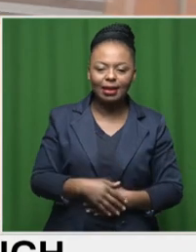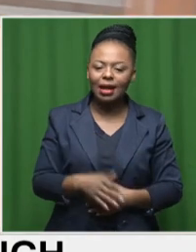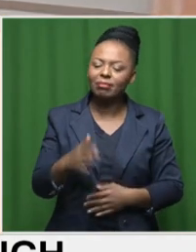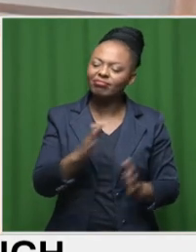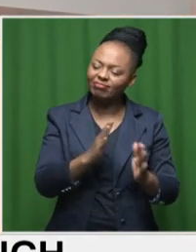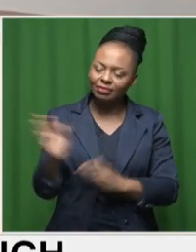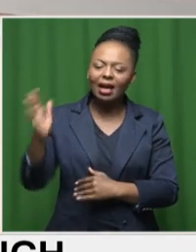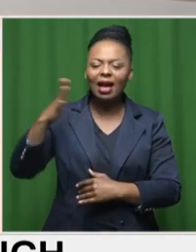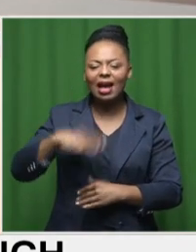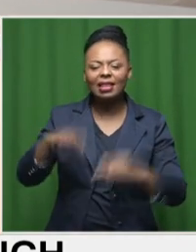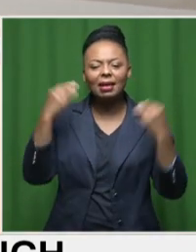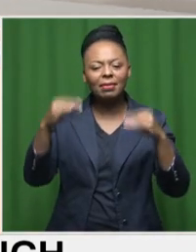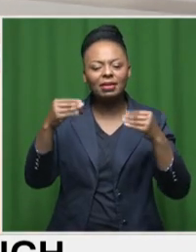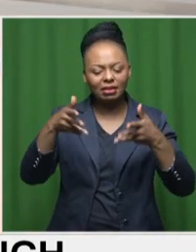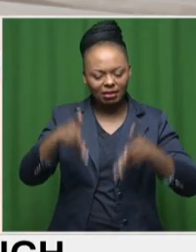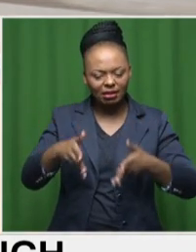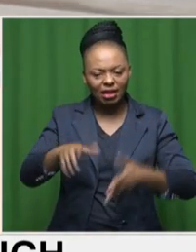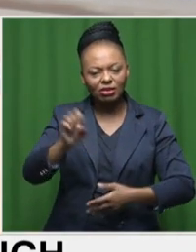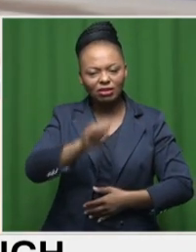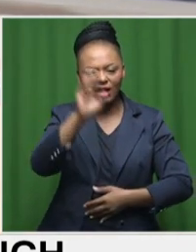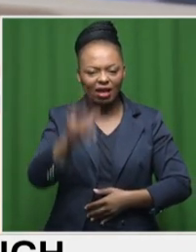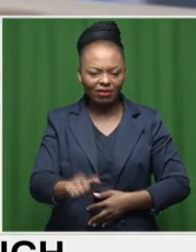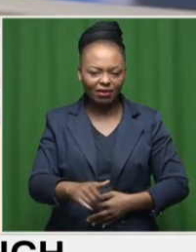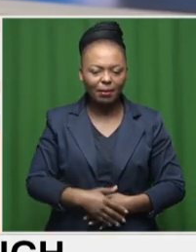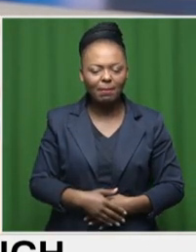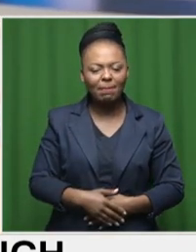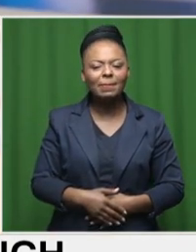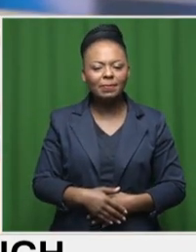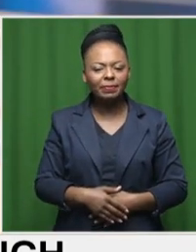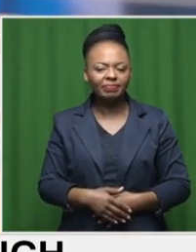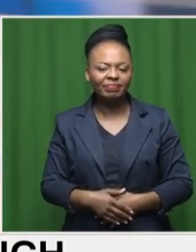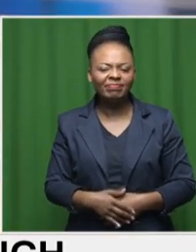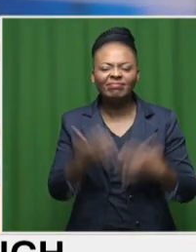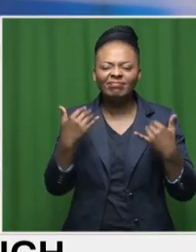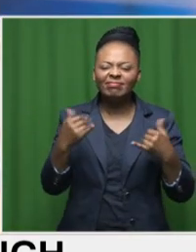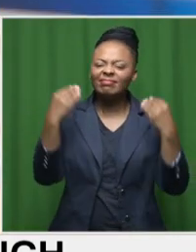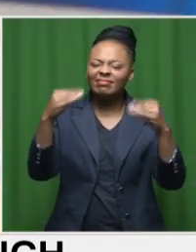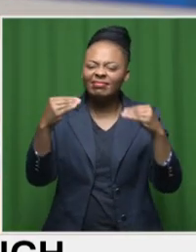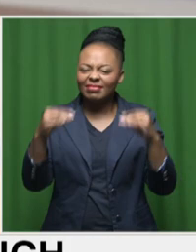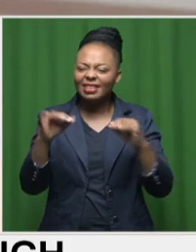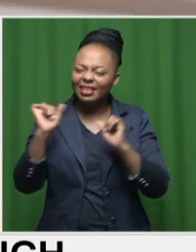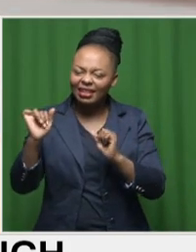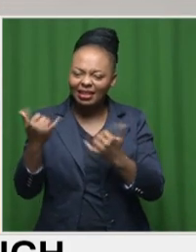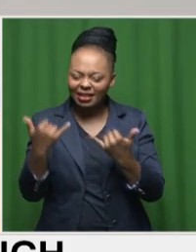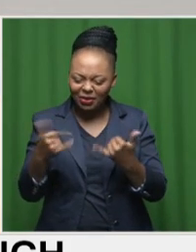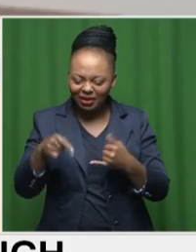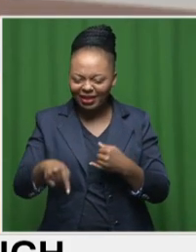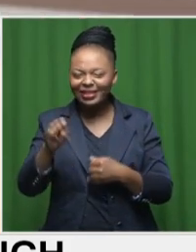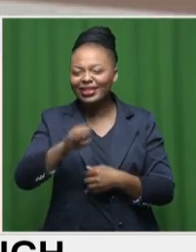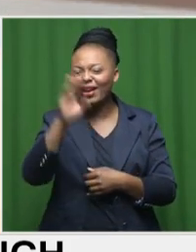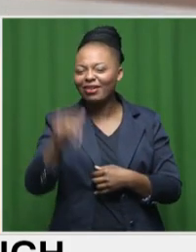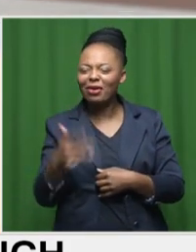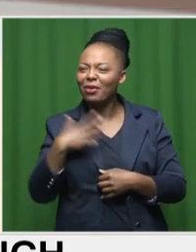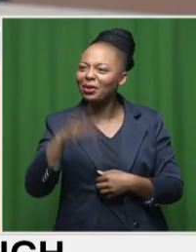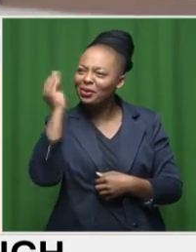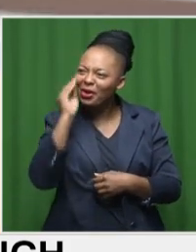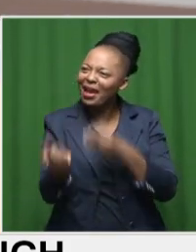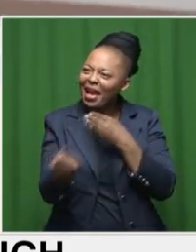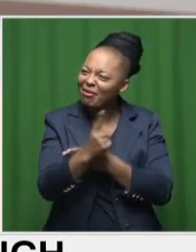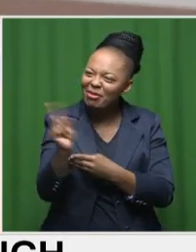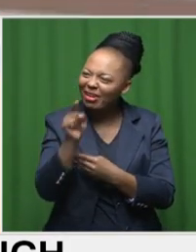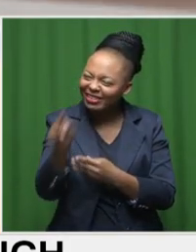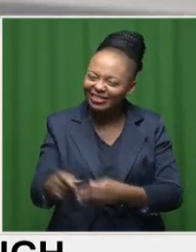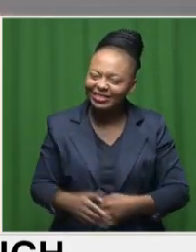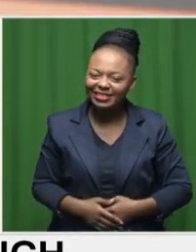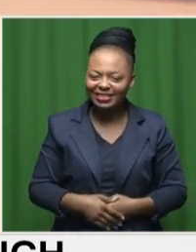in South Africa, of course, of the franchise. So we want to know what's happening. I'll have to tell you. I can't wait to tell you.